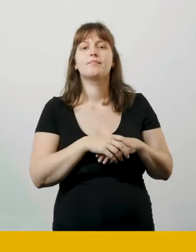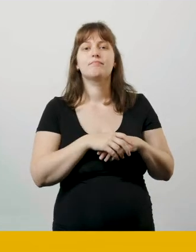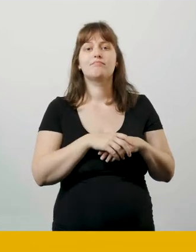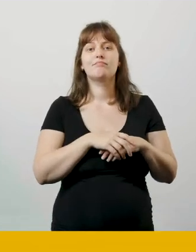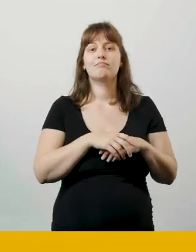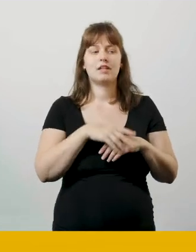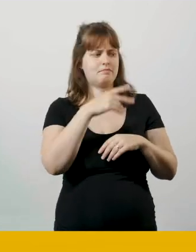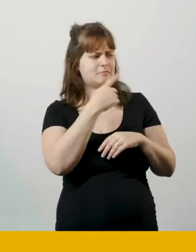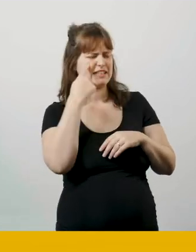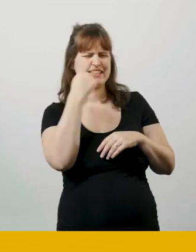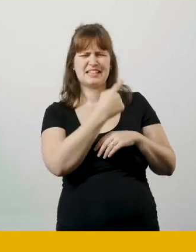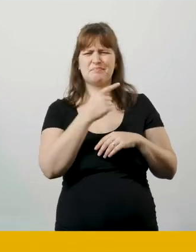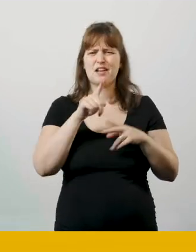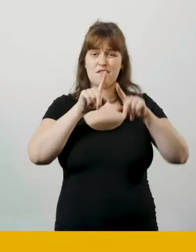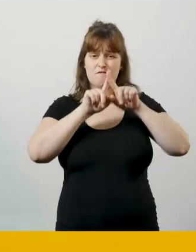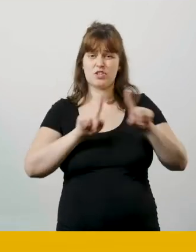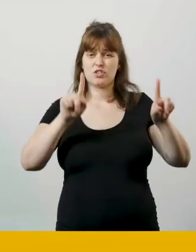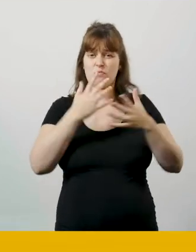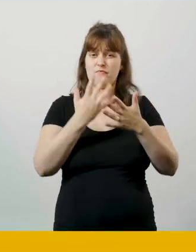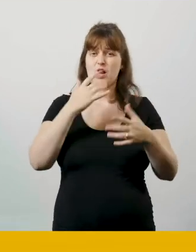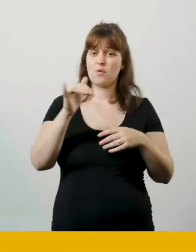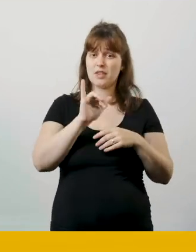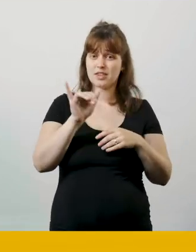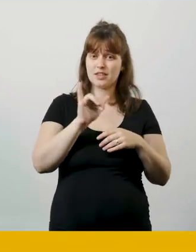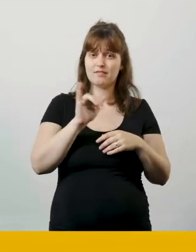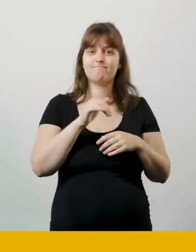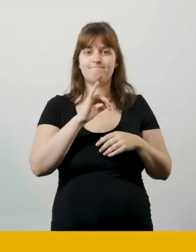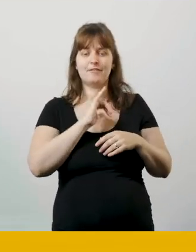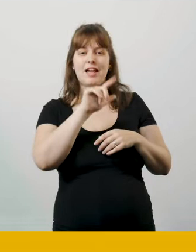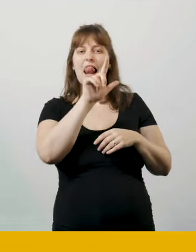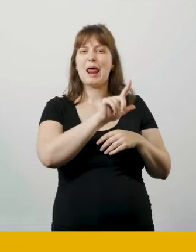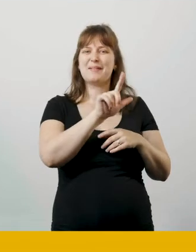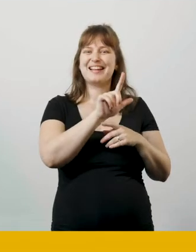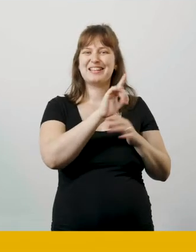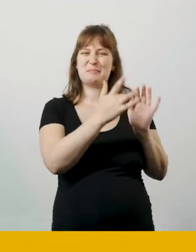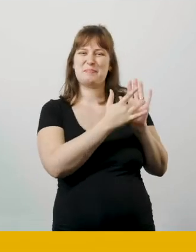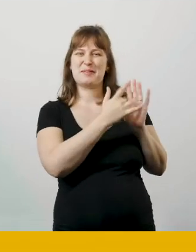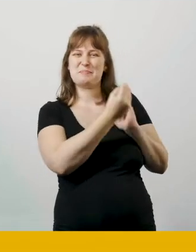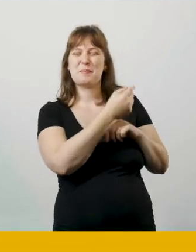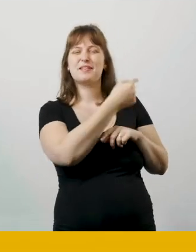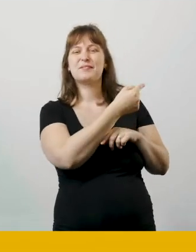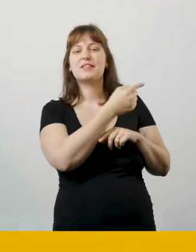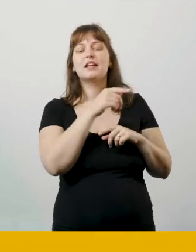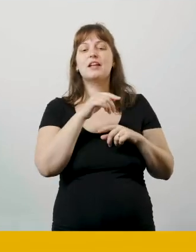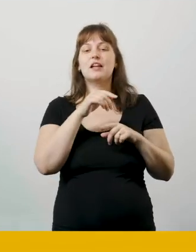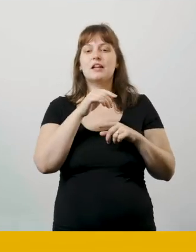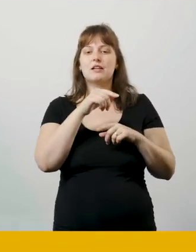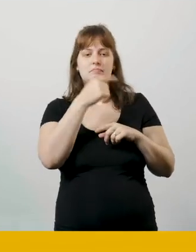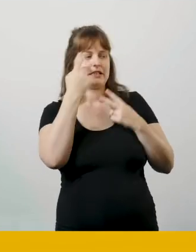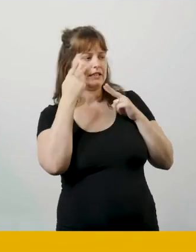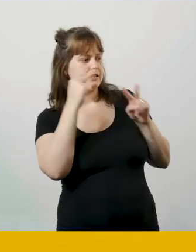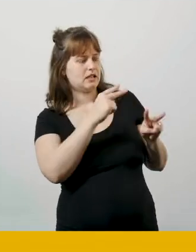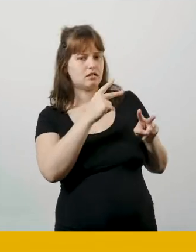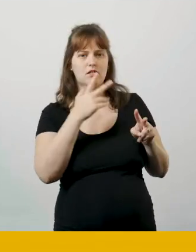first striking difference is that the Lamily, the doll in the center, has real